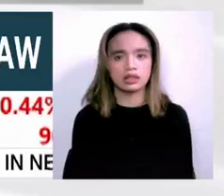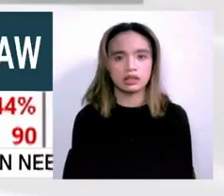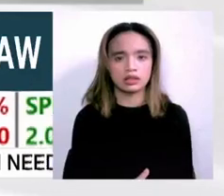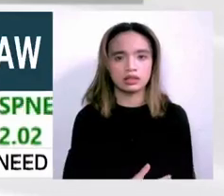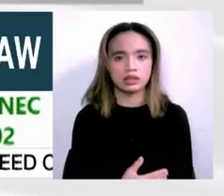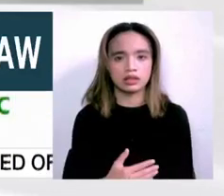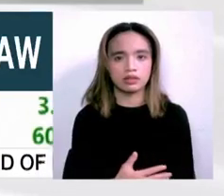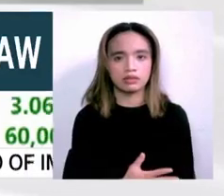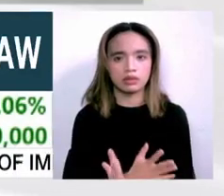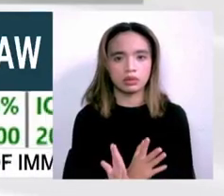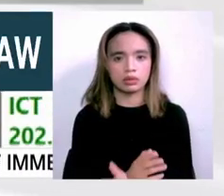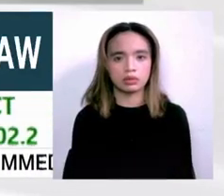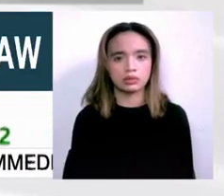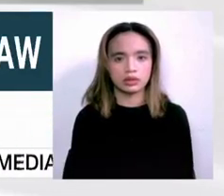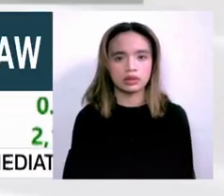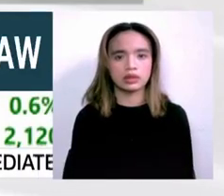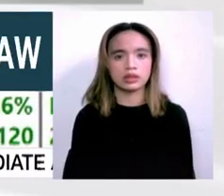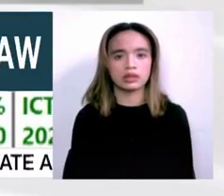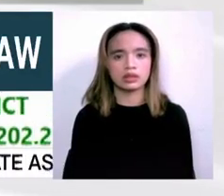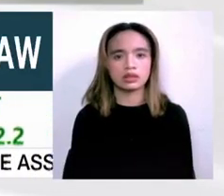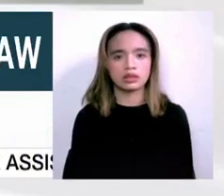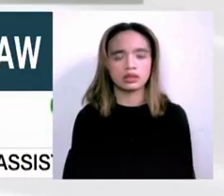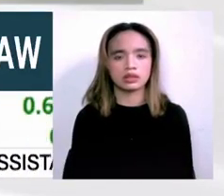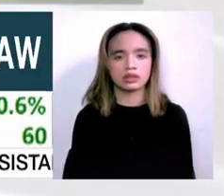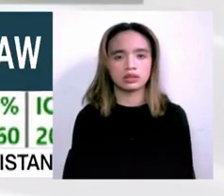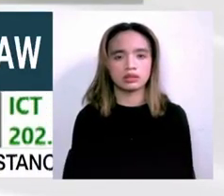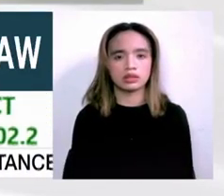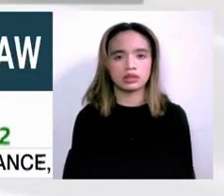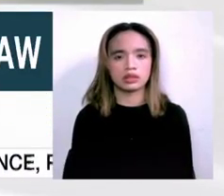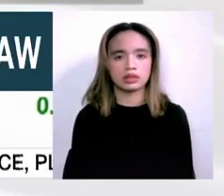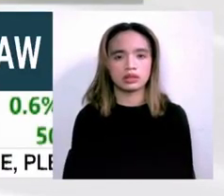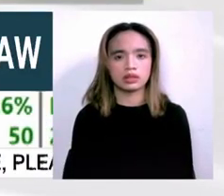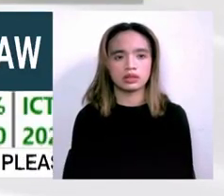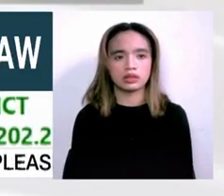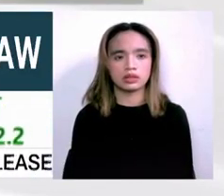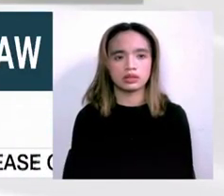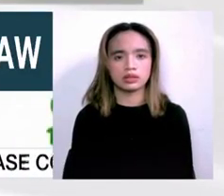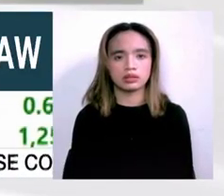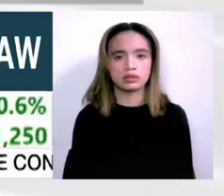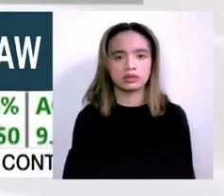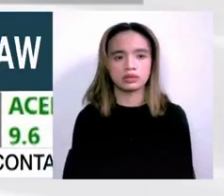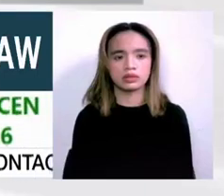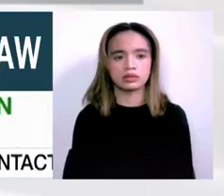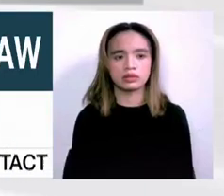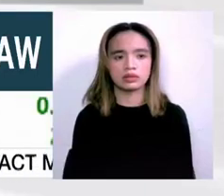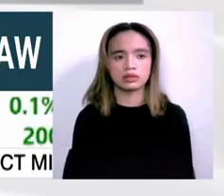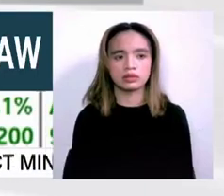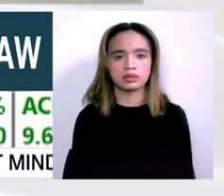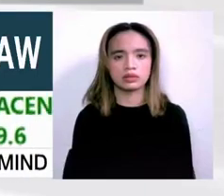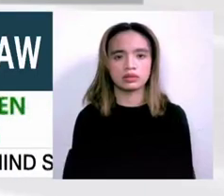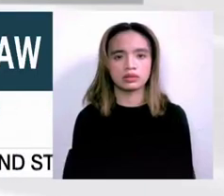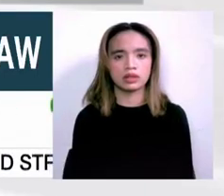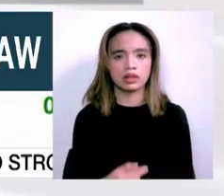Senator Bato de la Rosa, who was heading the task group Mindanao at the time. I wasn't receiving those reports.